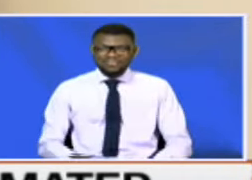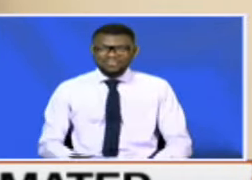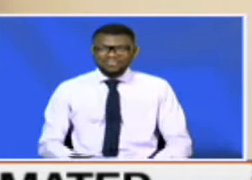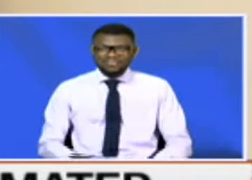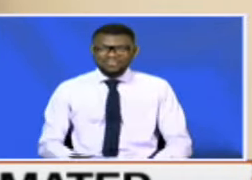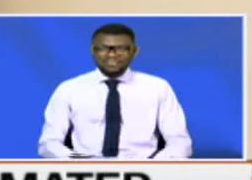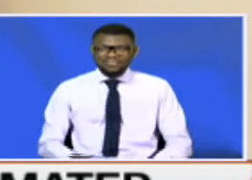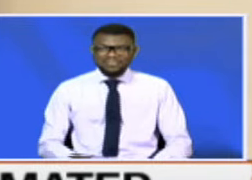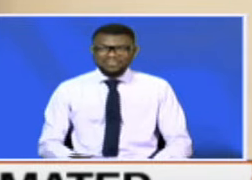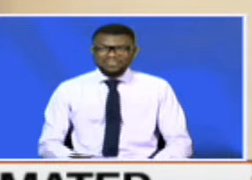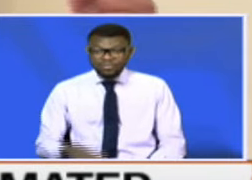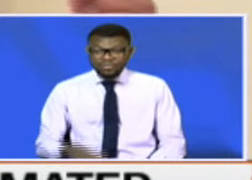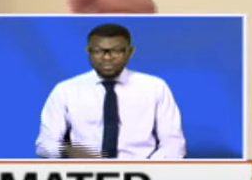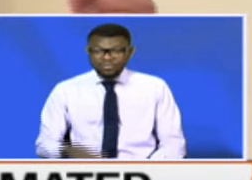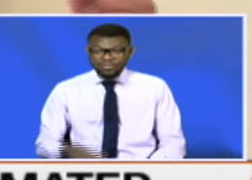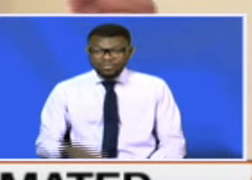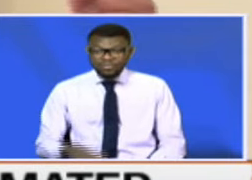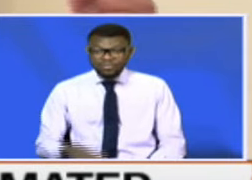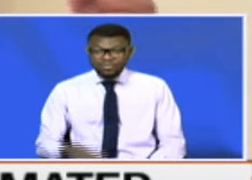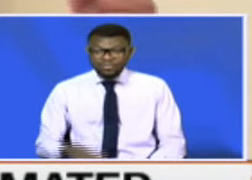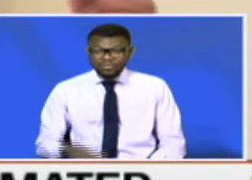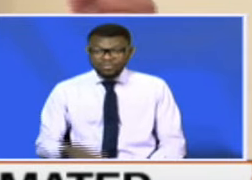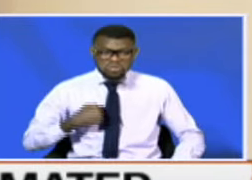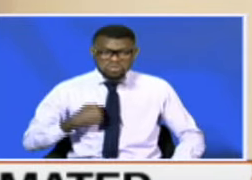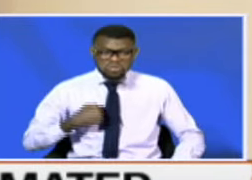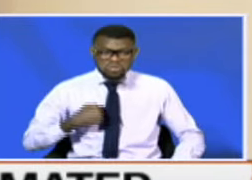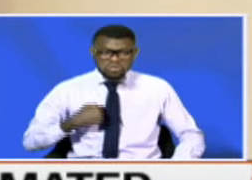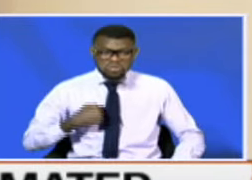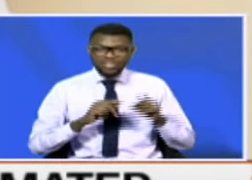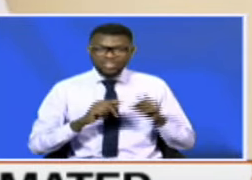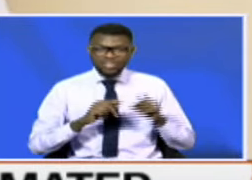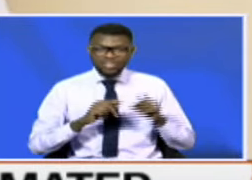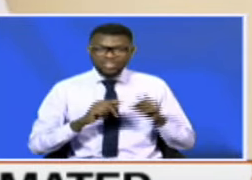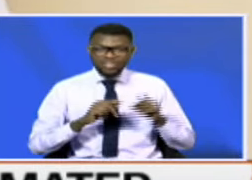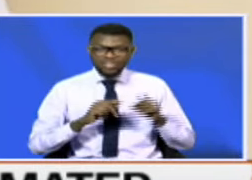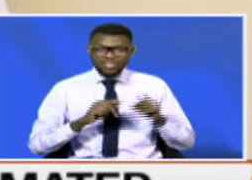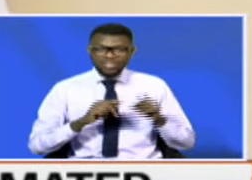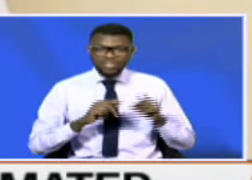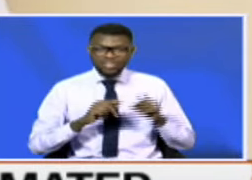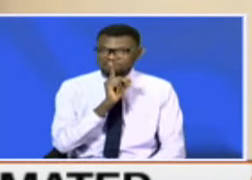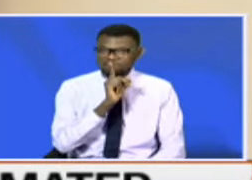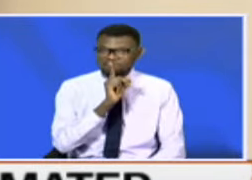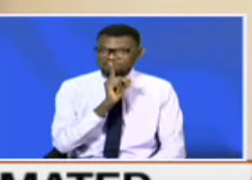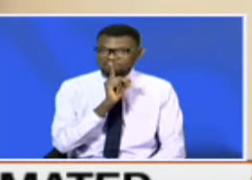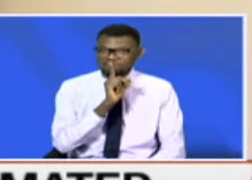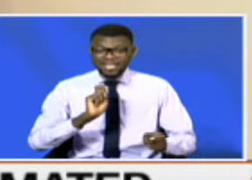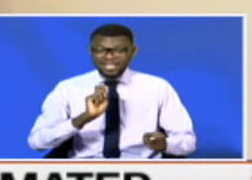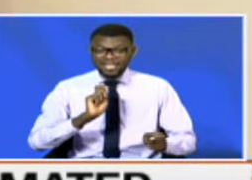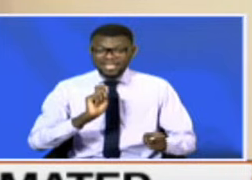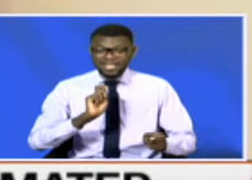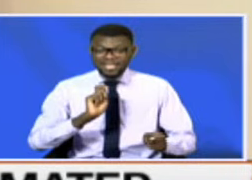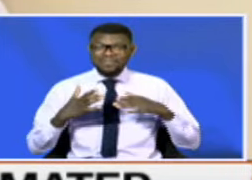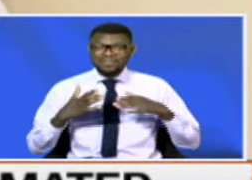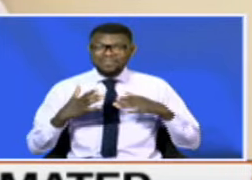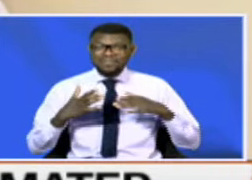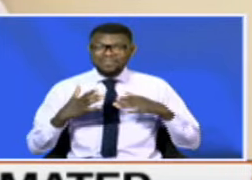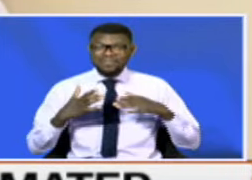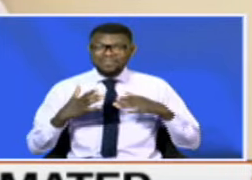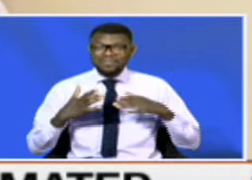Obviously, as a politician, they say, mimi nimefanya, but Hasuu helped greatly in transforming and, of course, beautifying